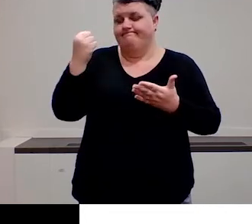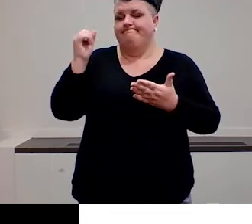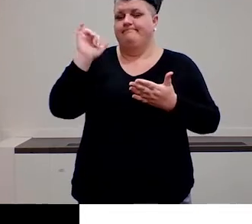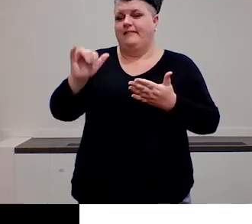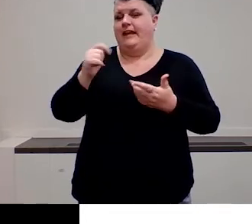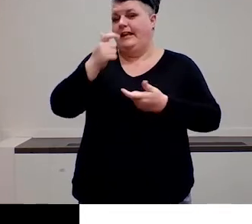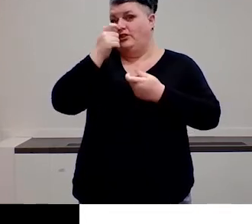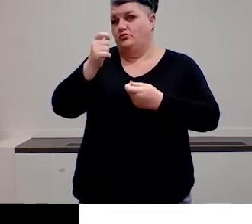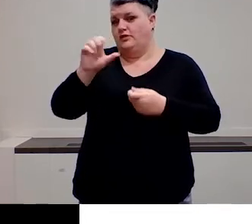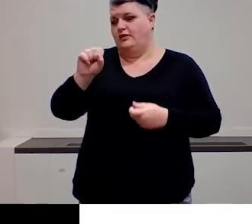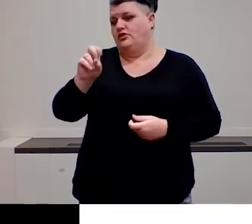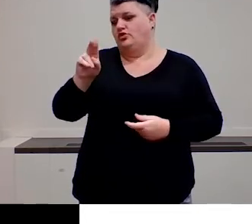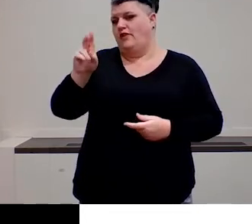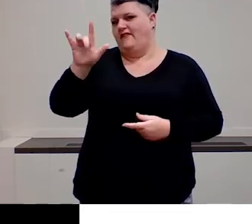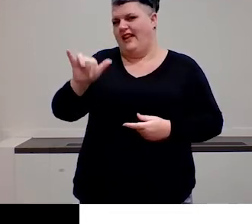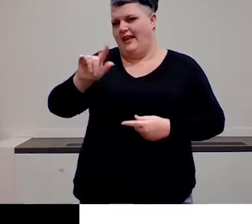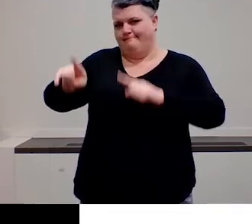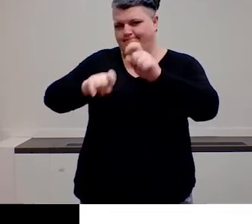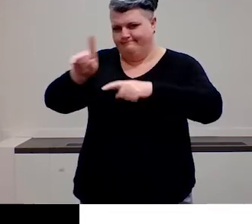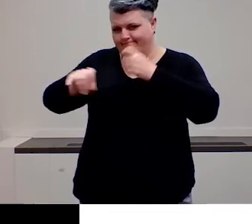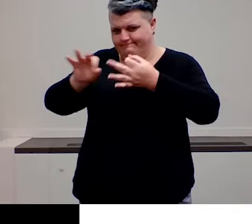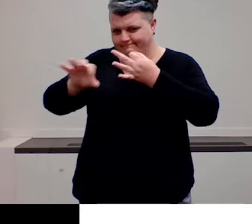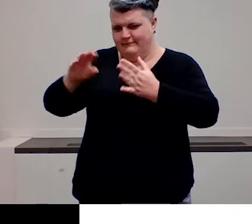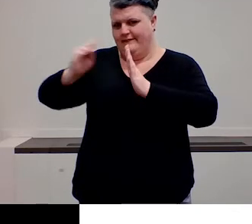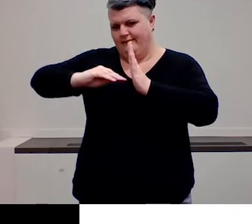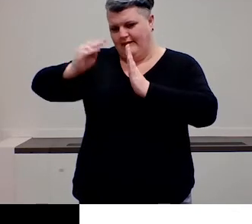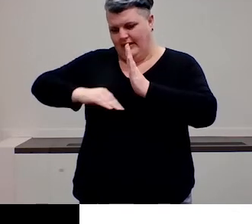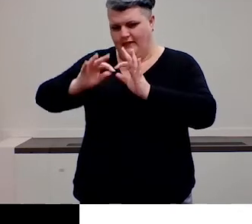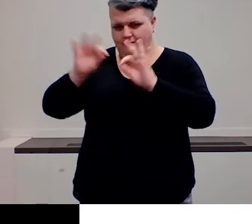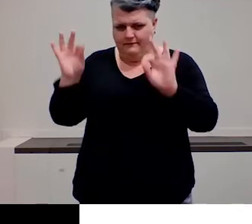interest survey and filling that information out.